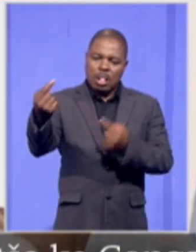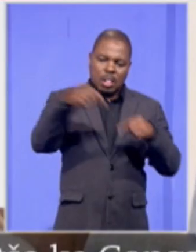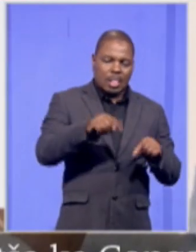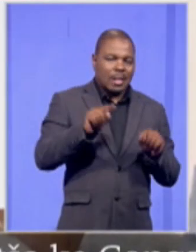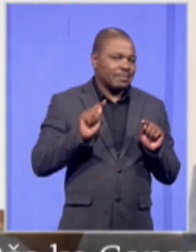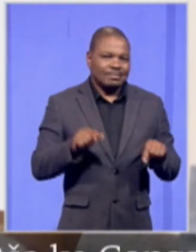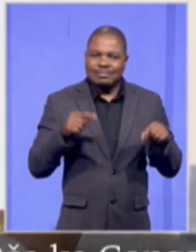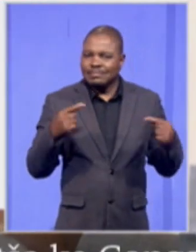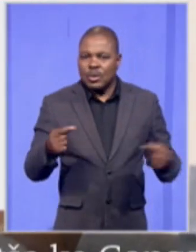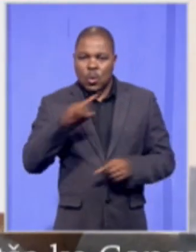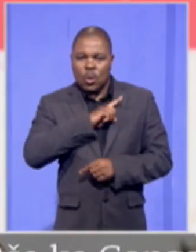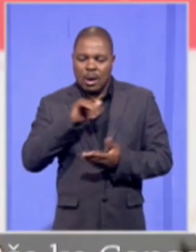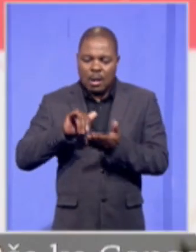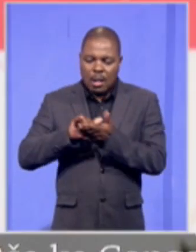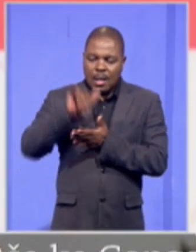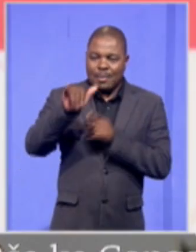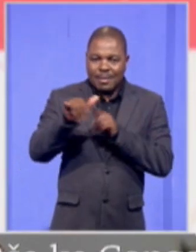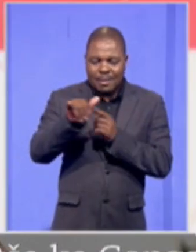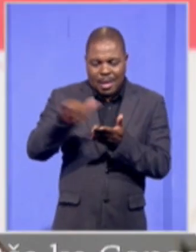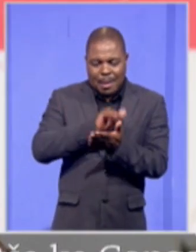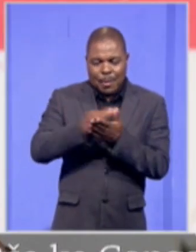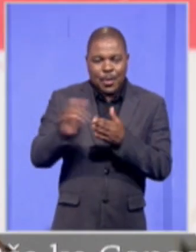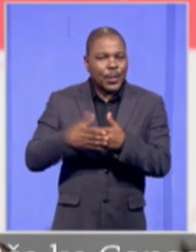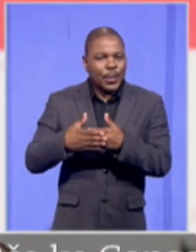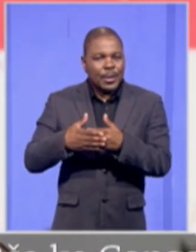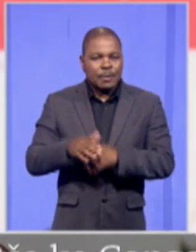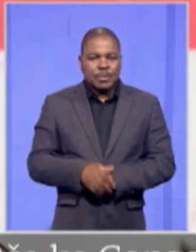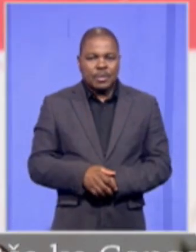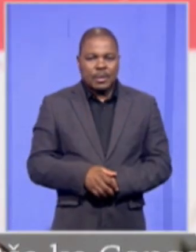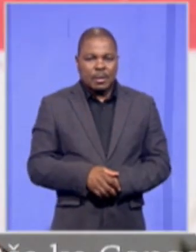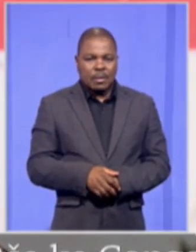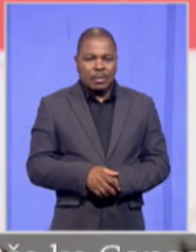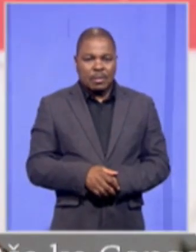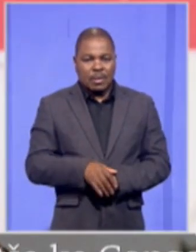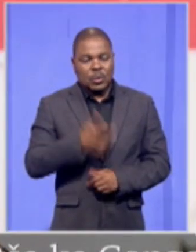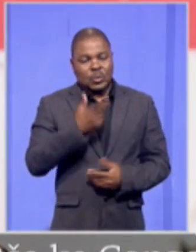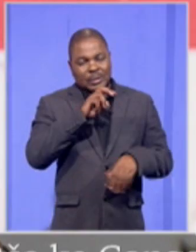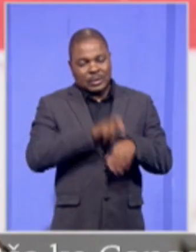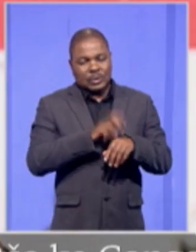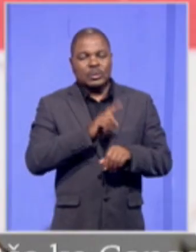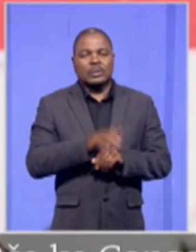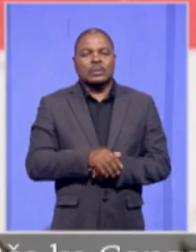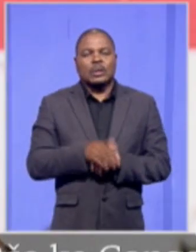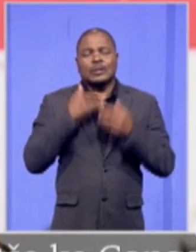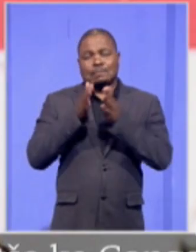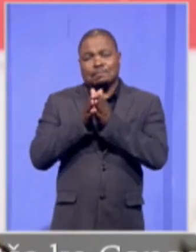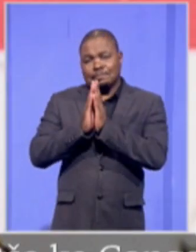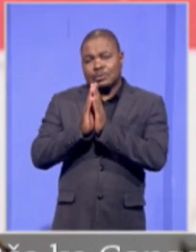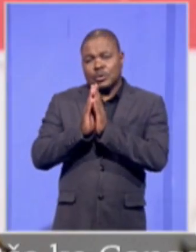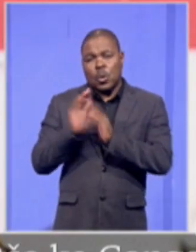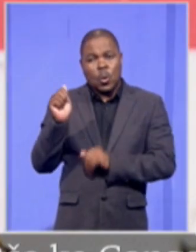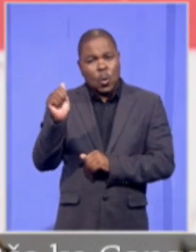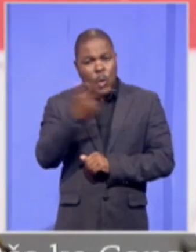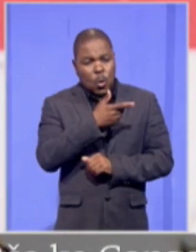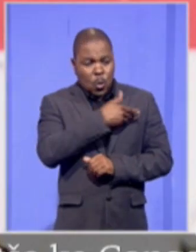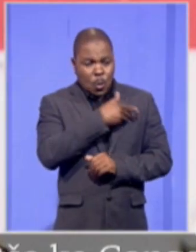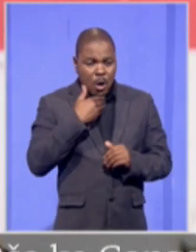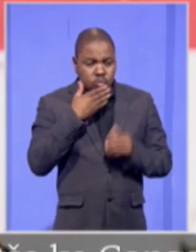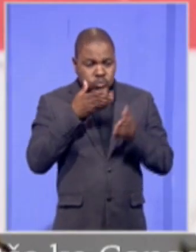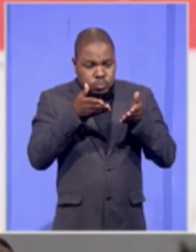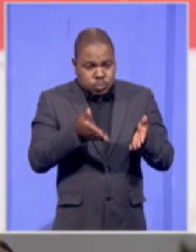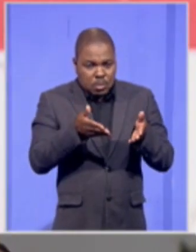the airport was closed. What I want to say to the leaders is to plead with all the women that are here of